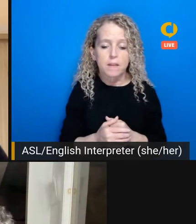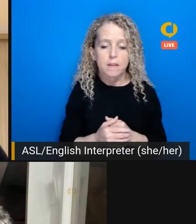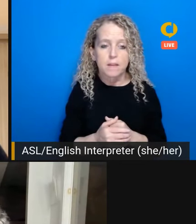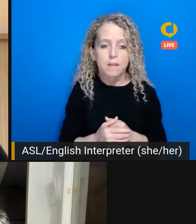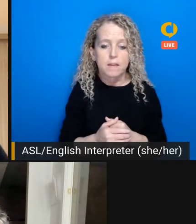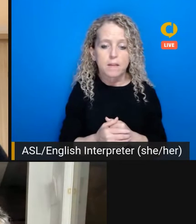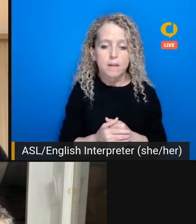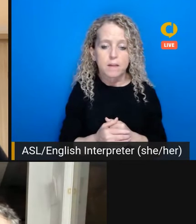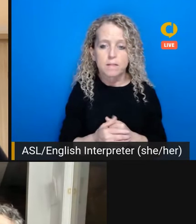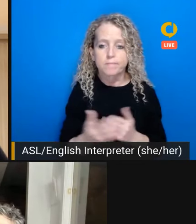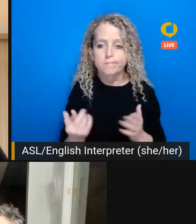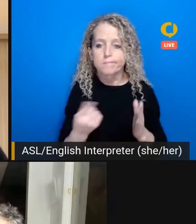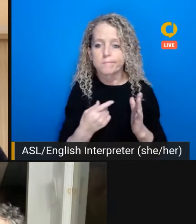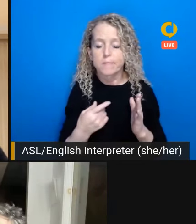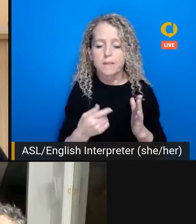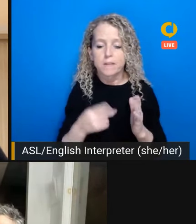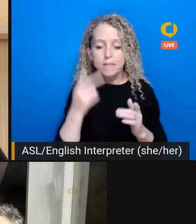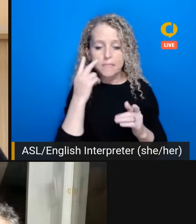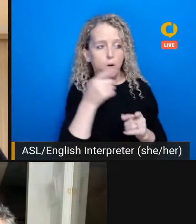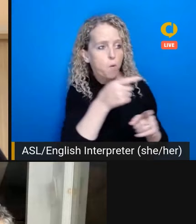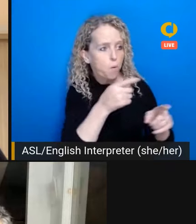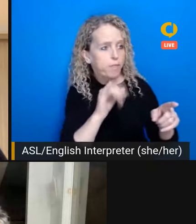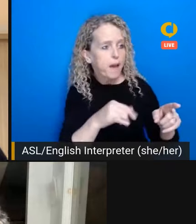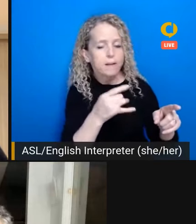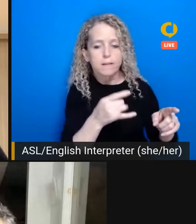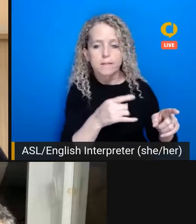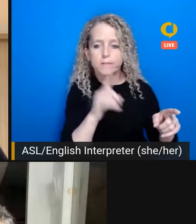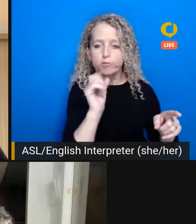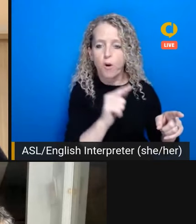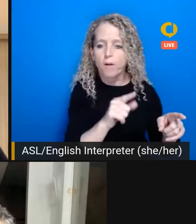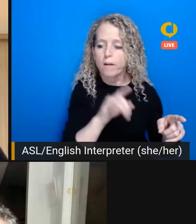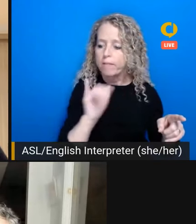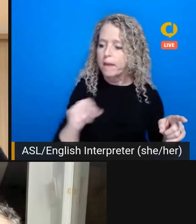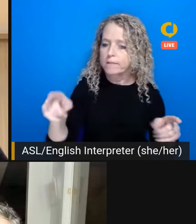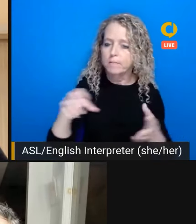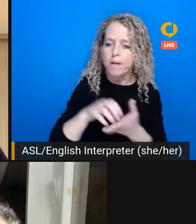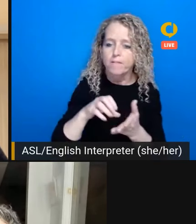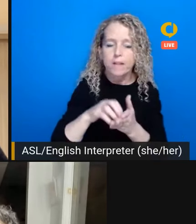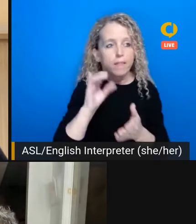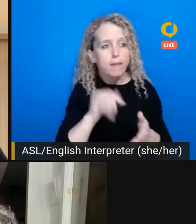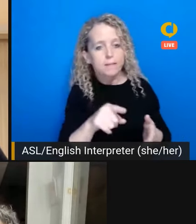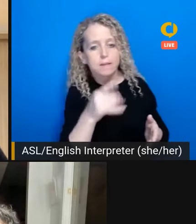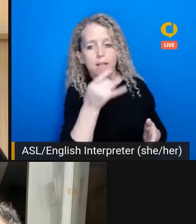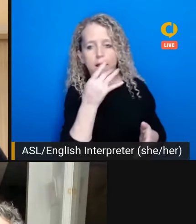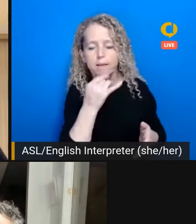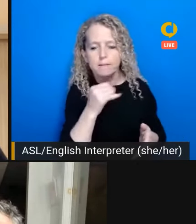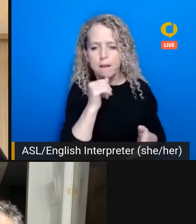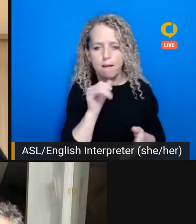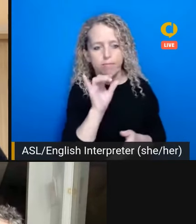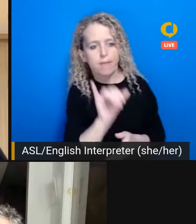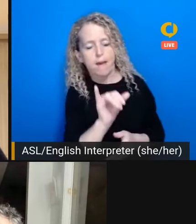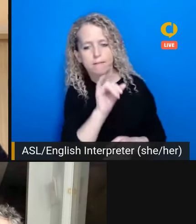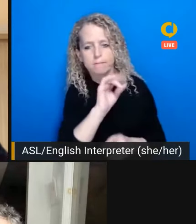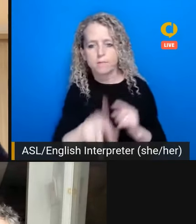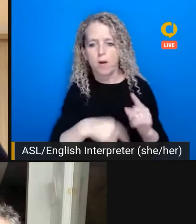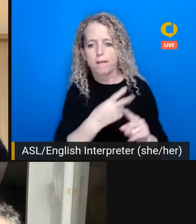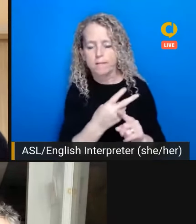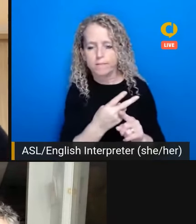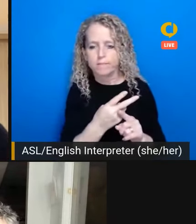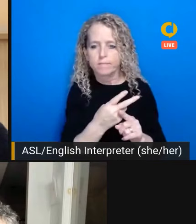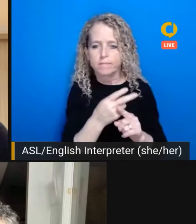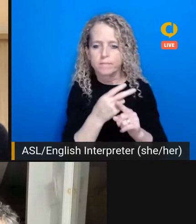say no, that's a dog, that's a muffin, that's a whatever, right? Maybe not exactly like that, but those types